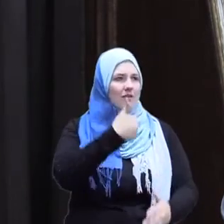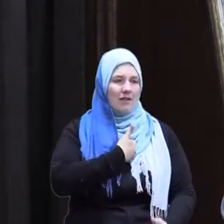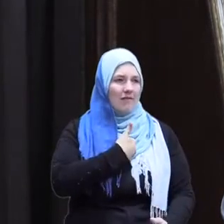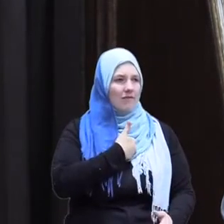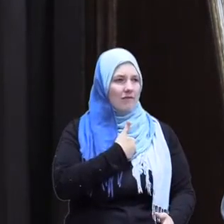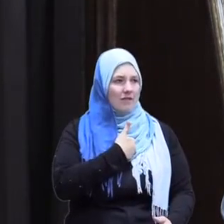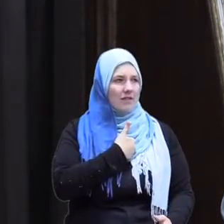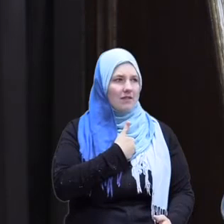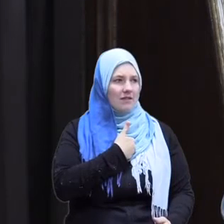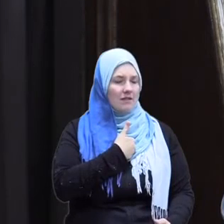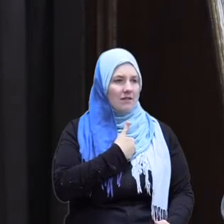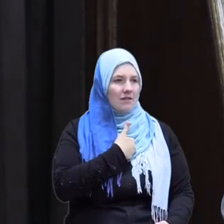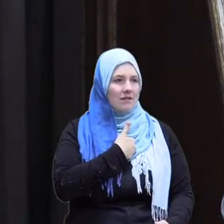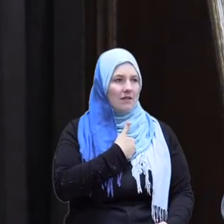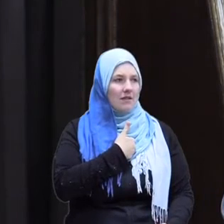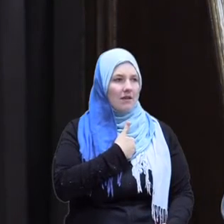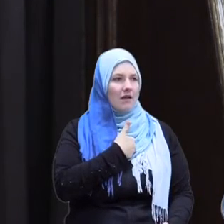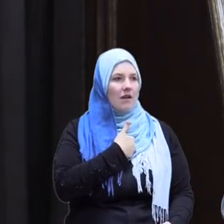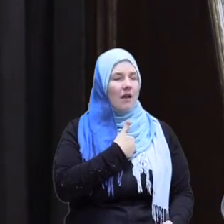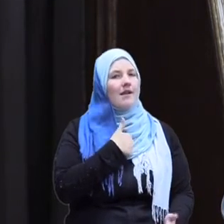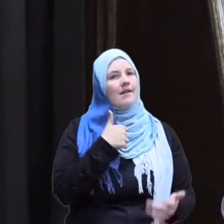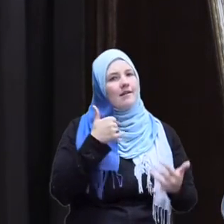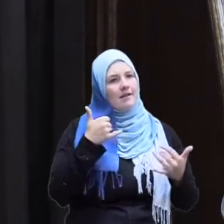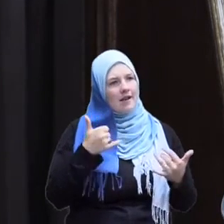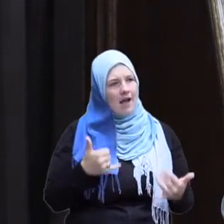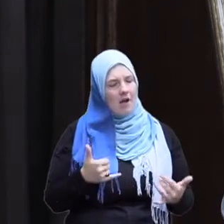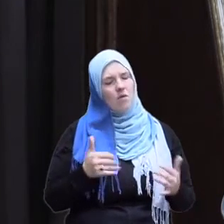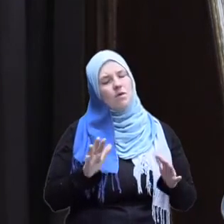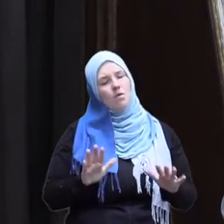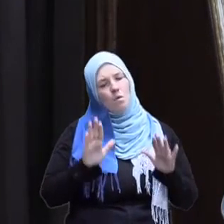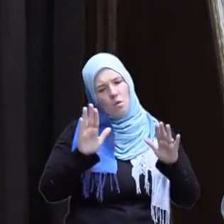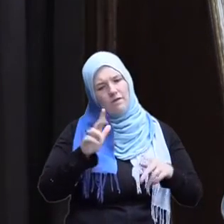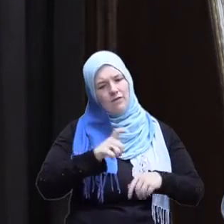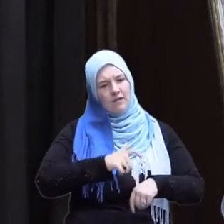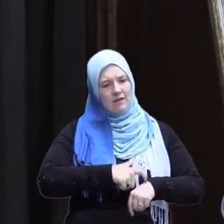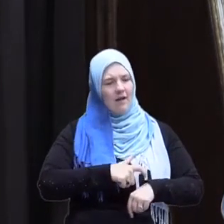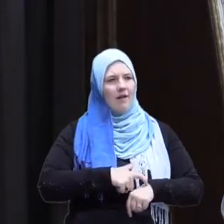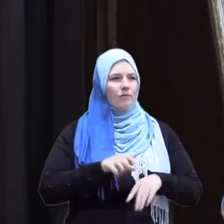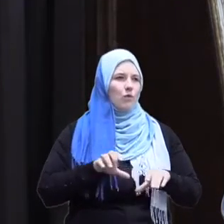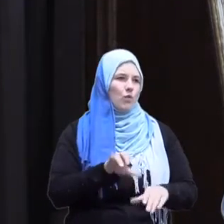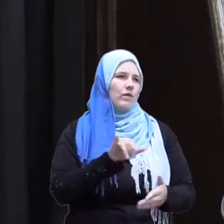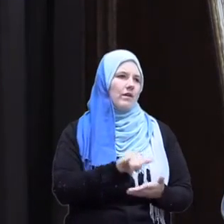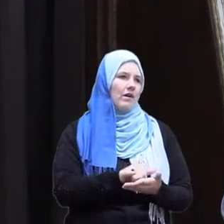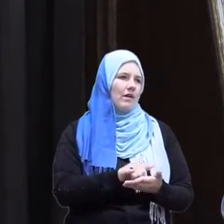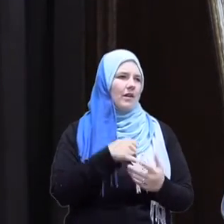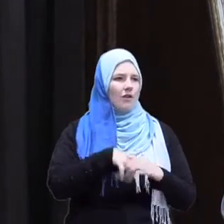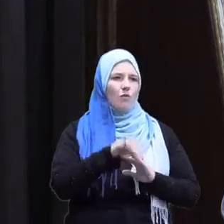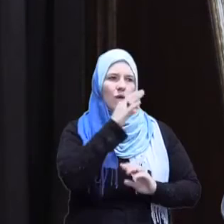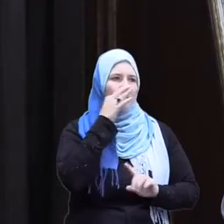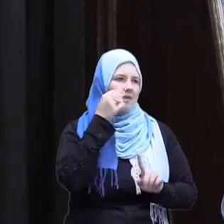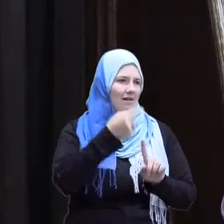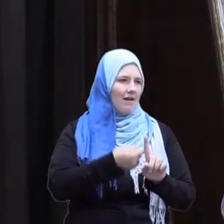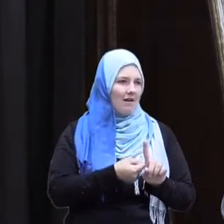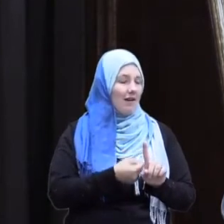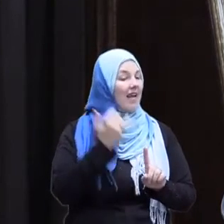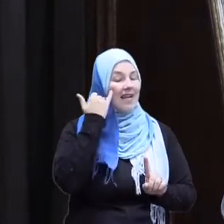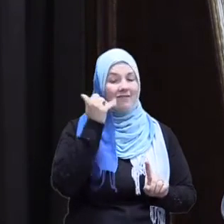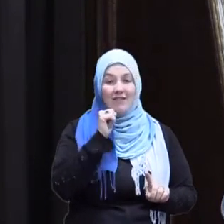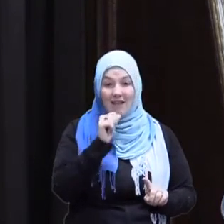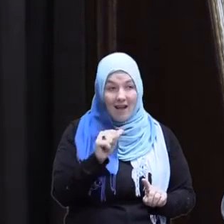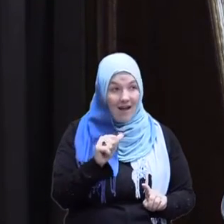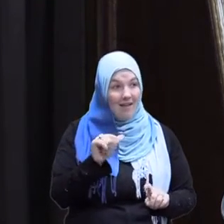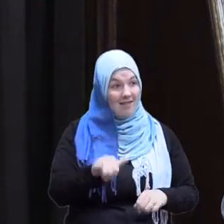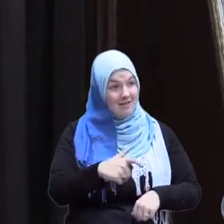in the mirror. And what a better time than Ramadan to do that? When else to do it if not in